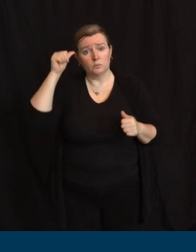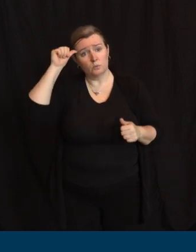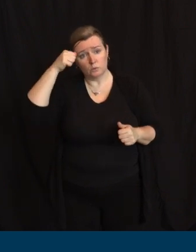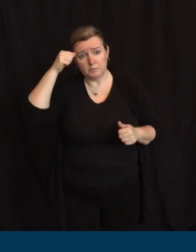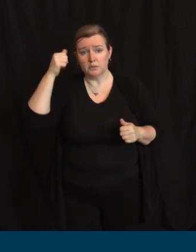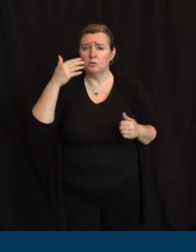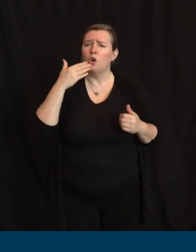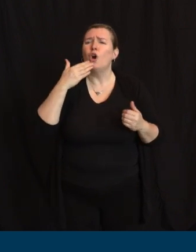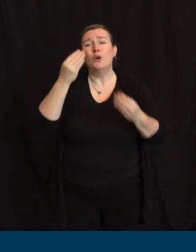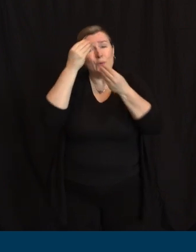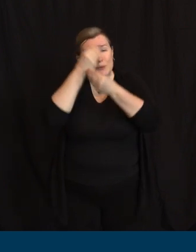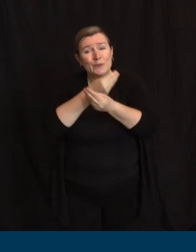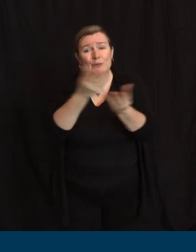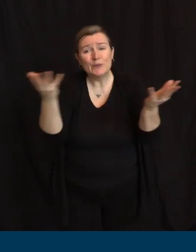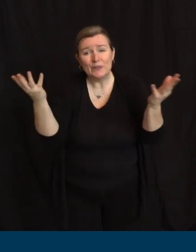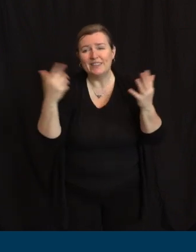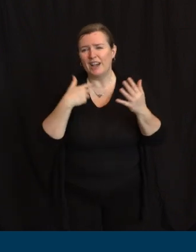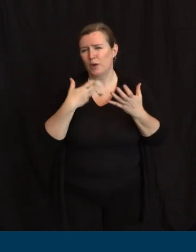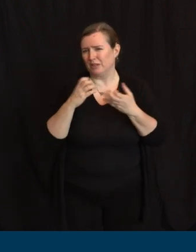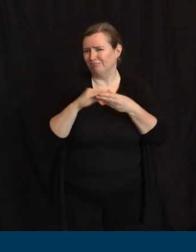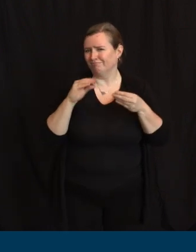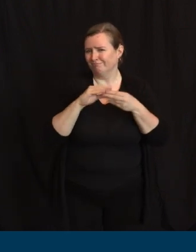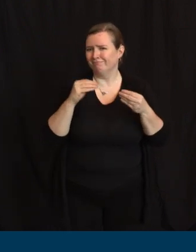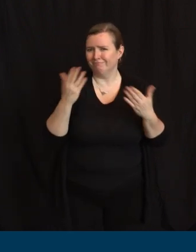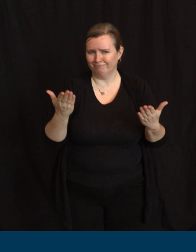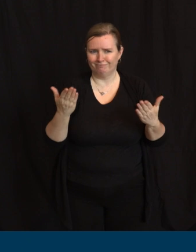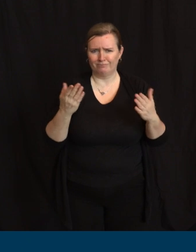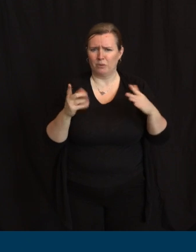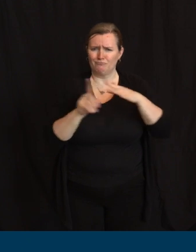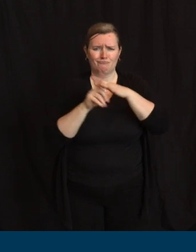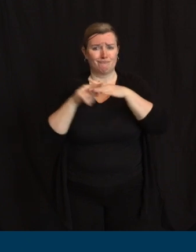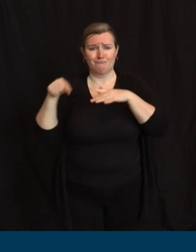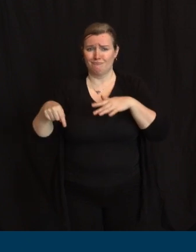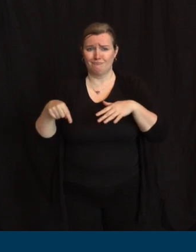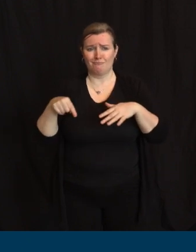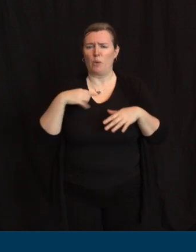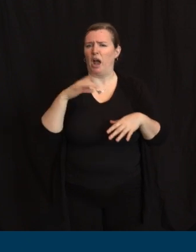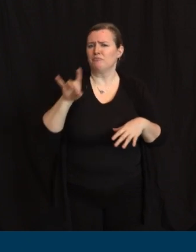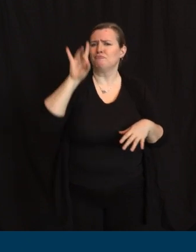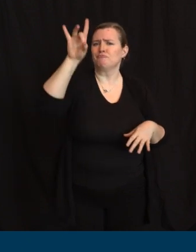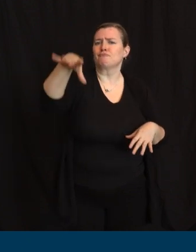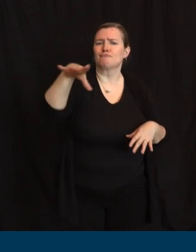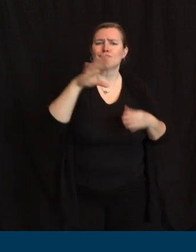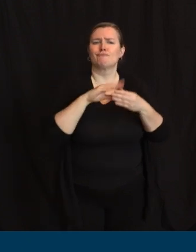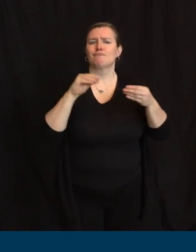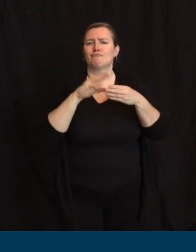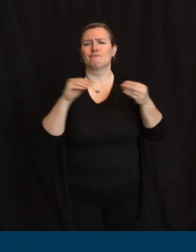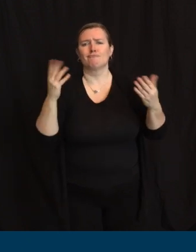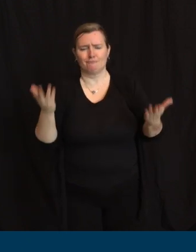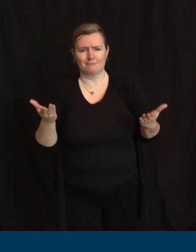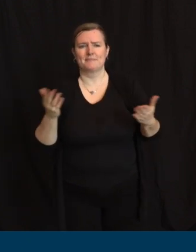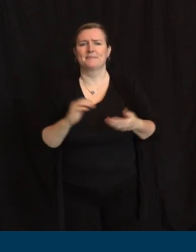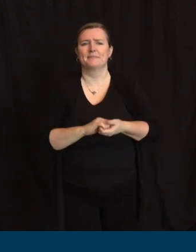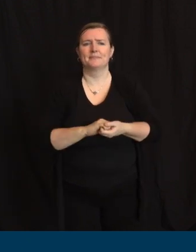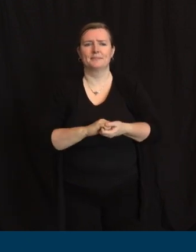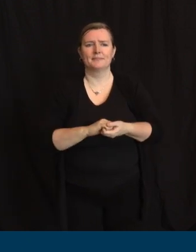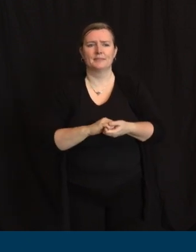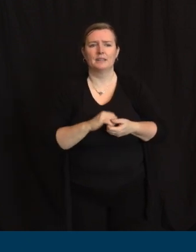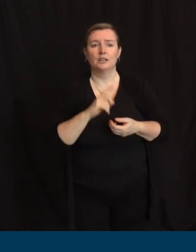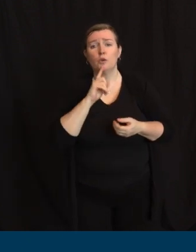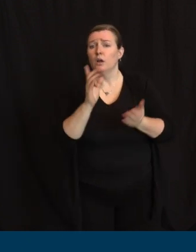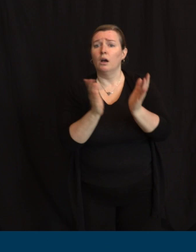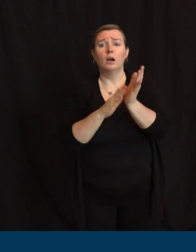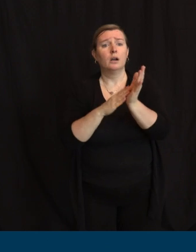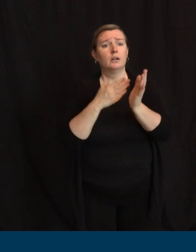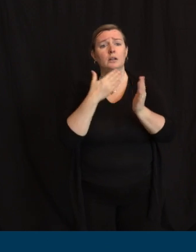across our state. And today, we've got one in particular that I want to get to. I want to give a huge shout out to